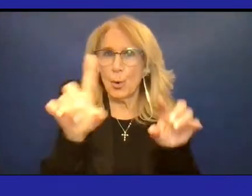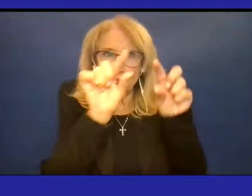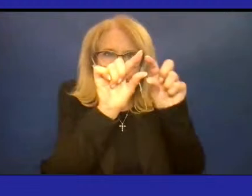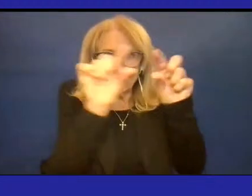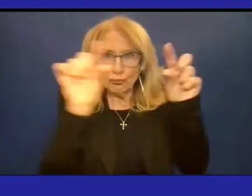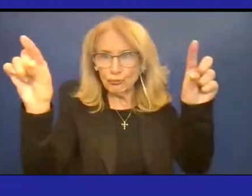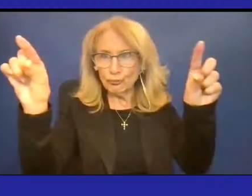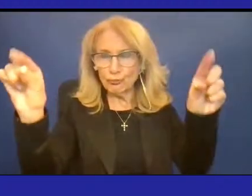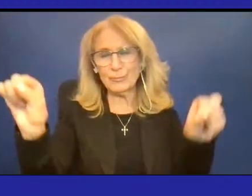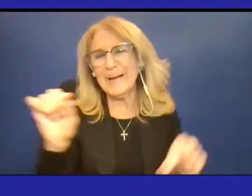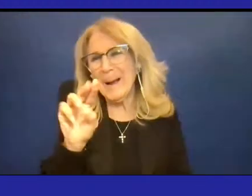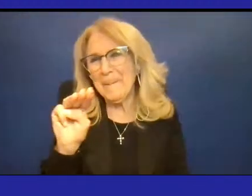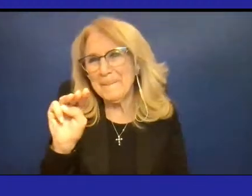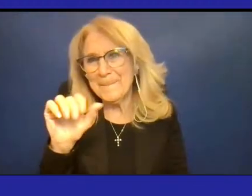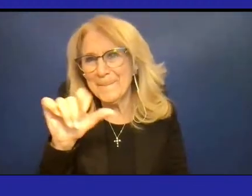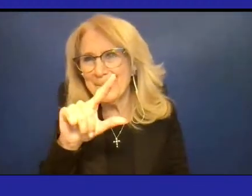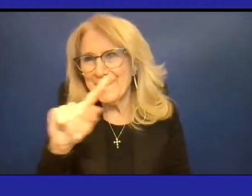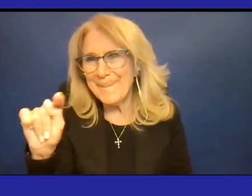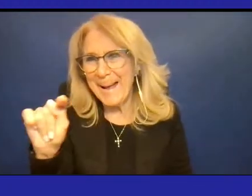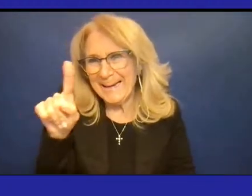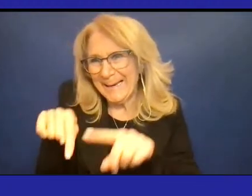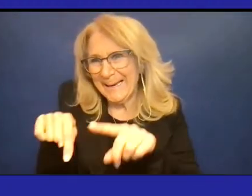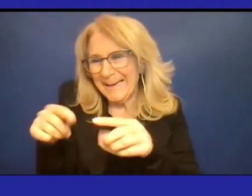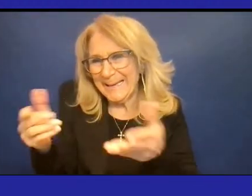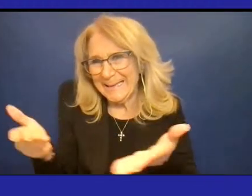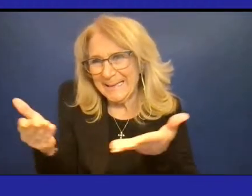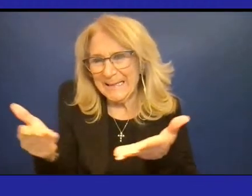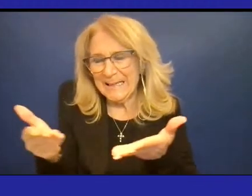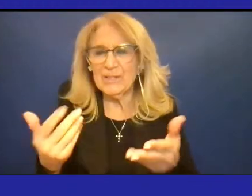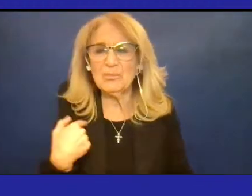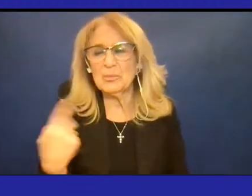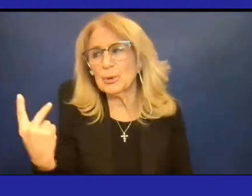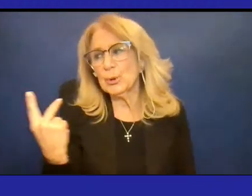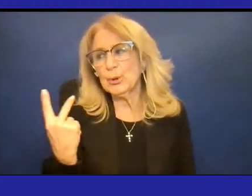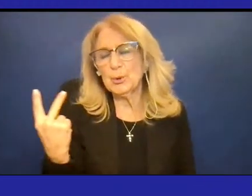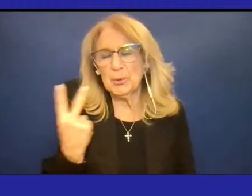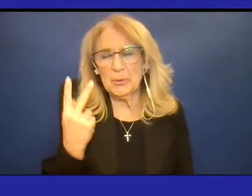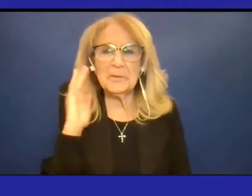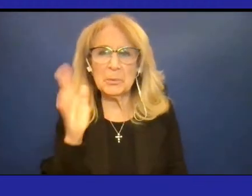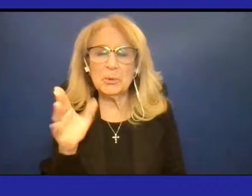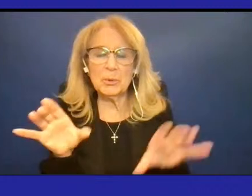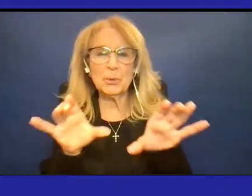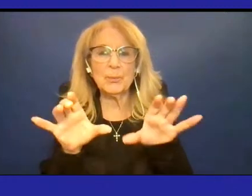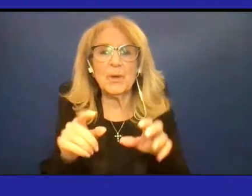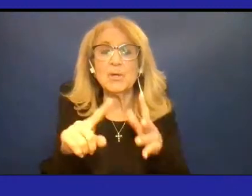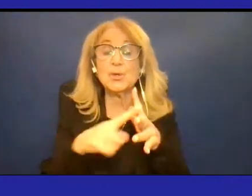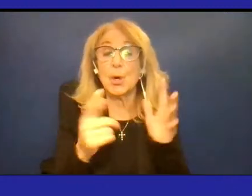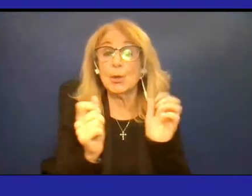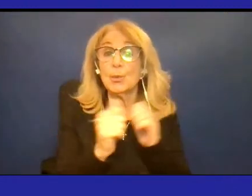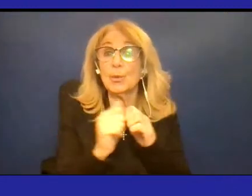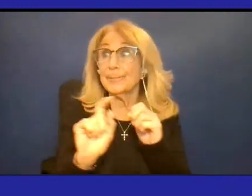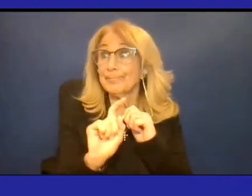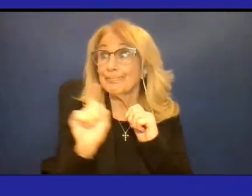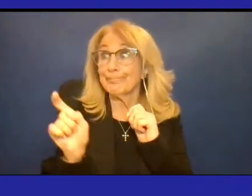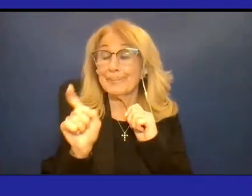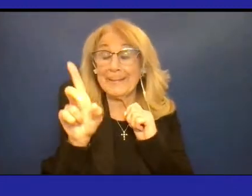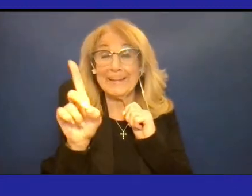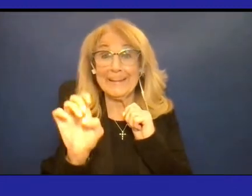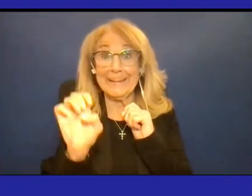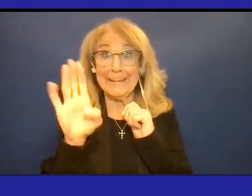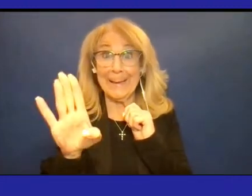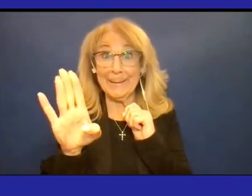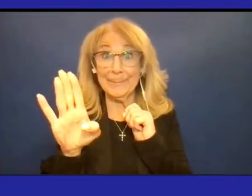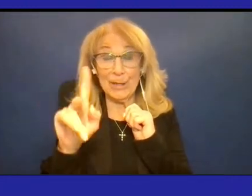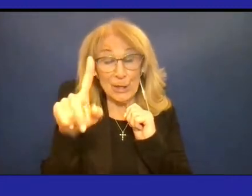So Deb, Yvette, and I are carrying the load today. So I'm going to start by handing it over to Deb to give our